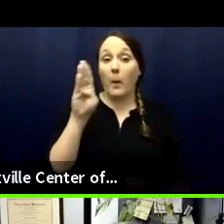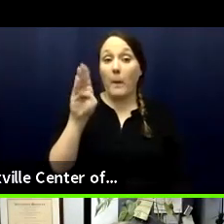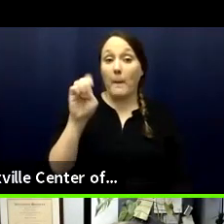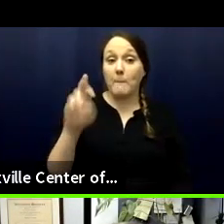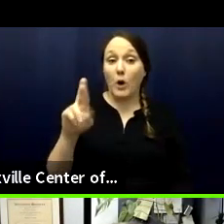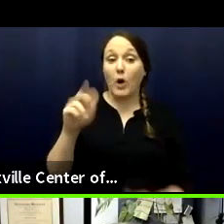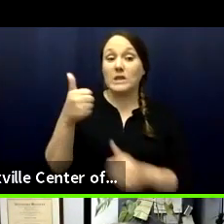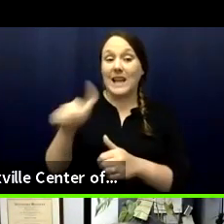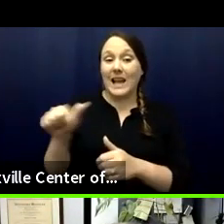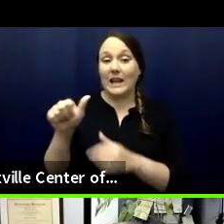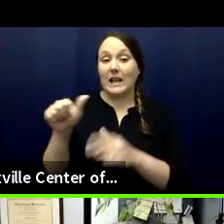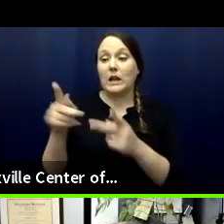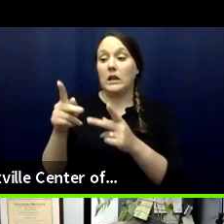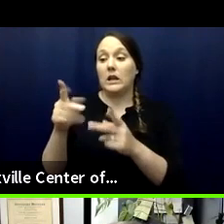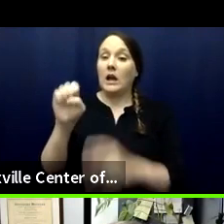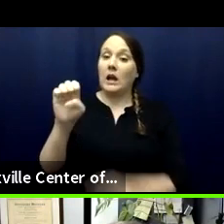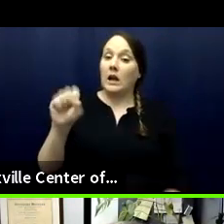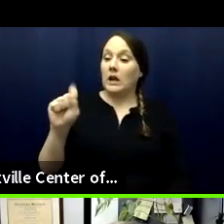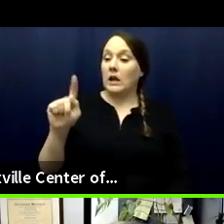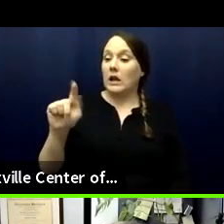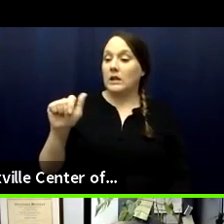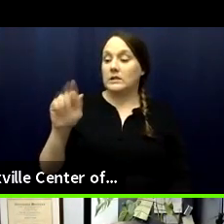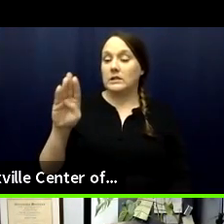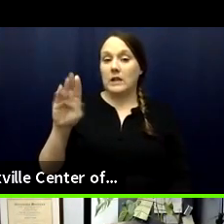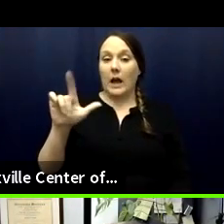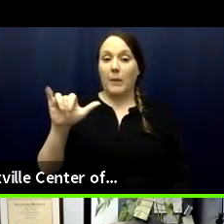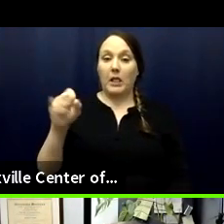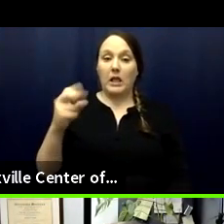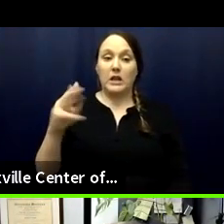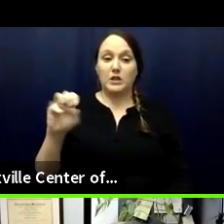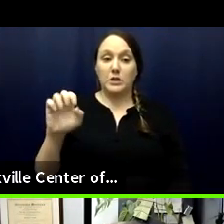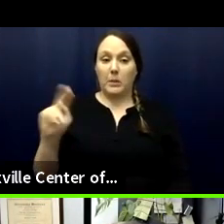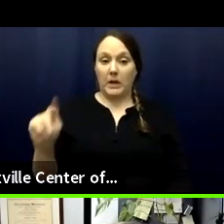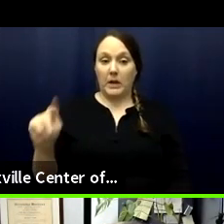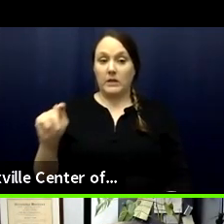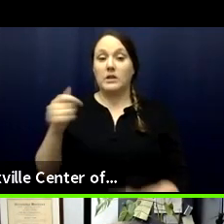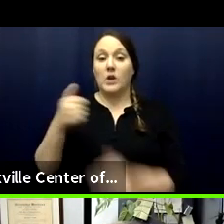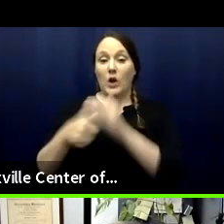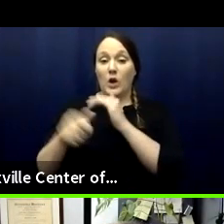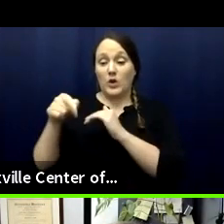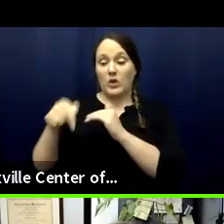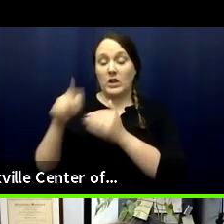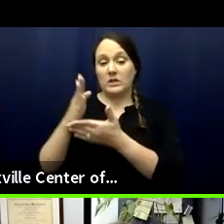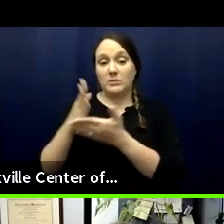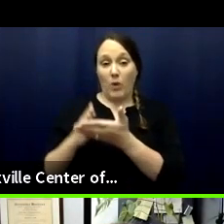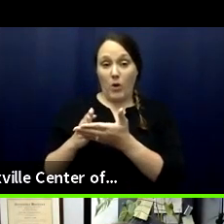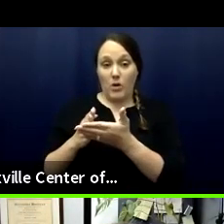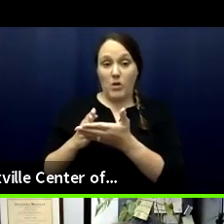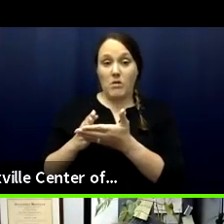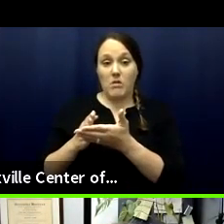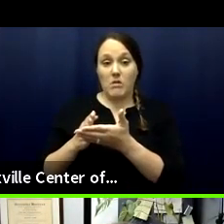establishment. Well, what is an establishment? Under this definition, under Part D as in dog of the